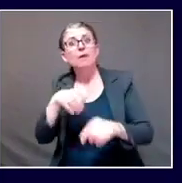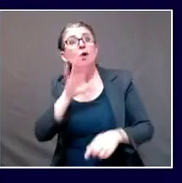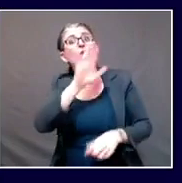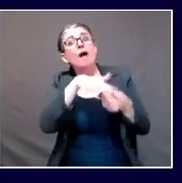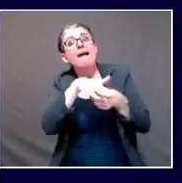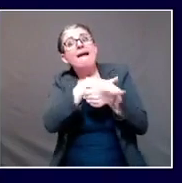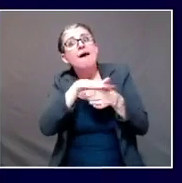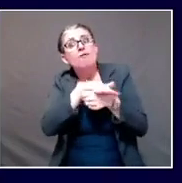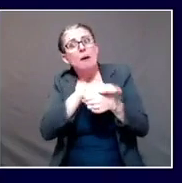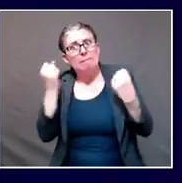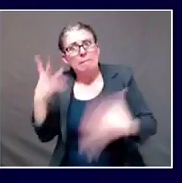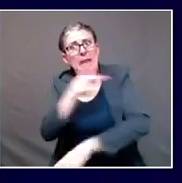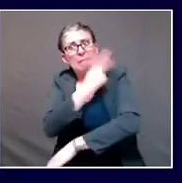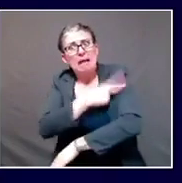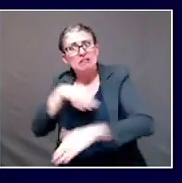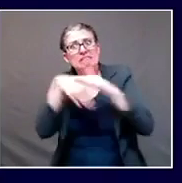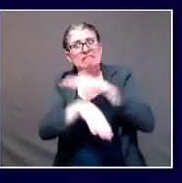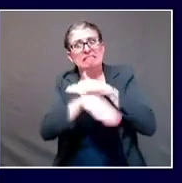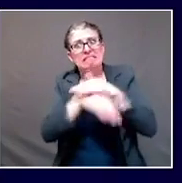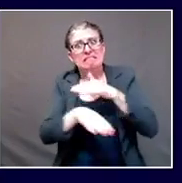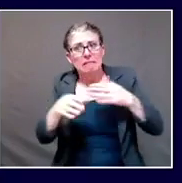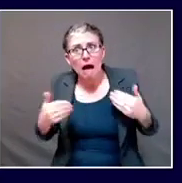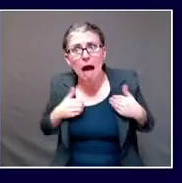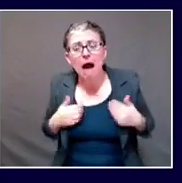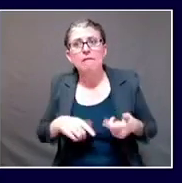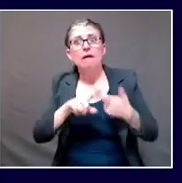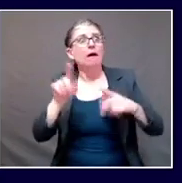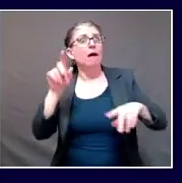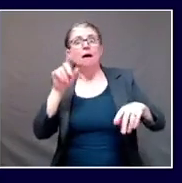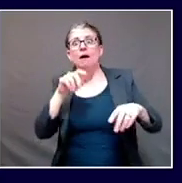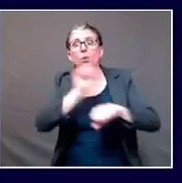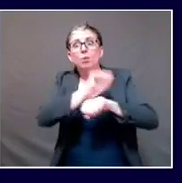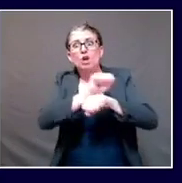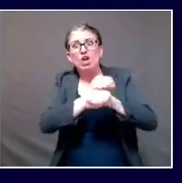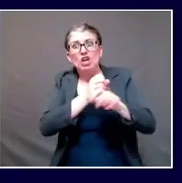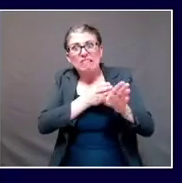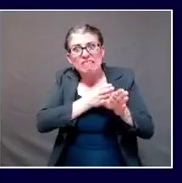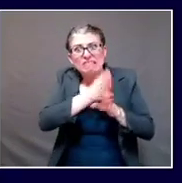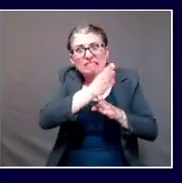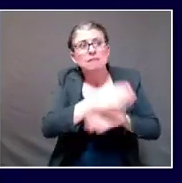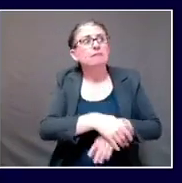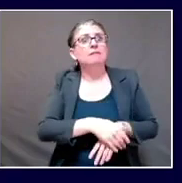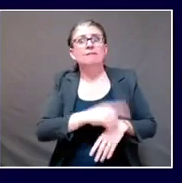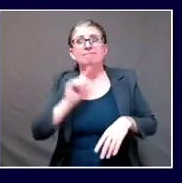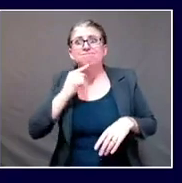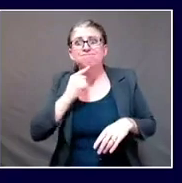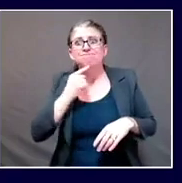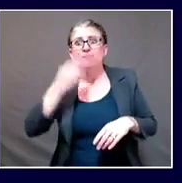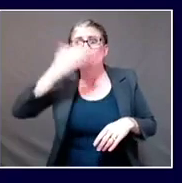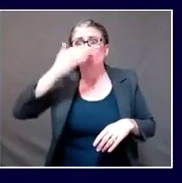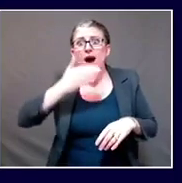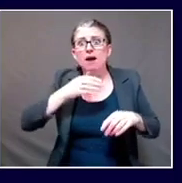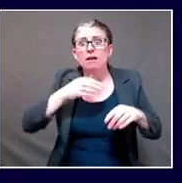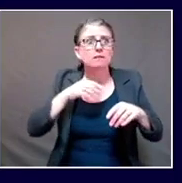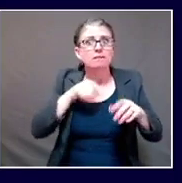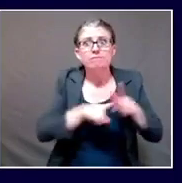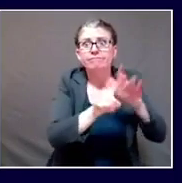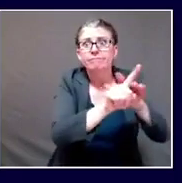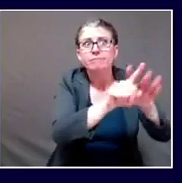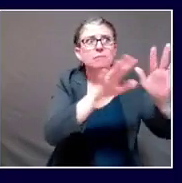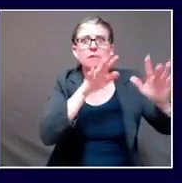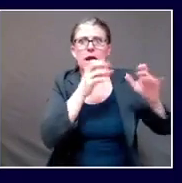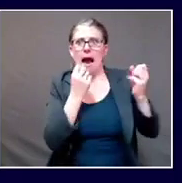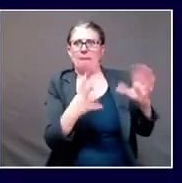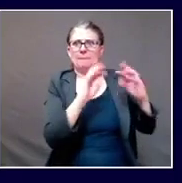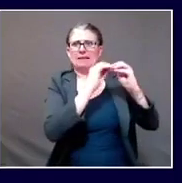surge in hospitalizations continue. But week two allows us to broaden that. We expect to be able to get to all